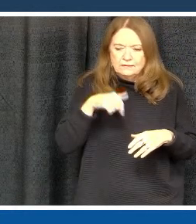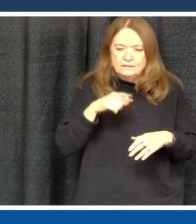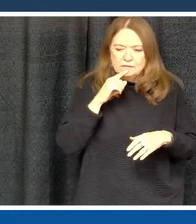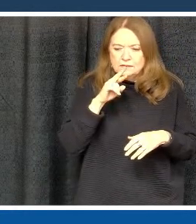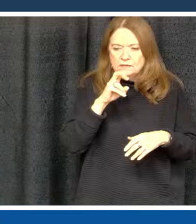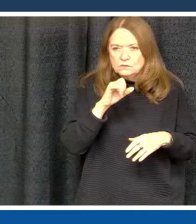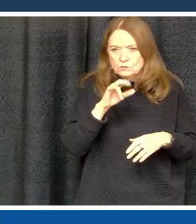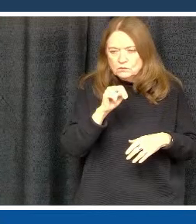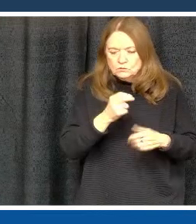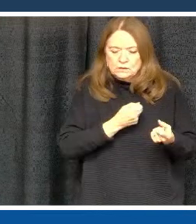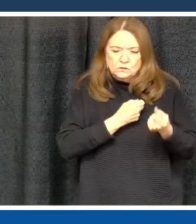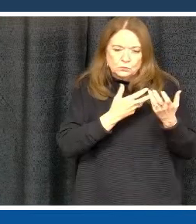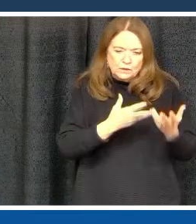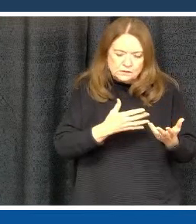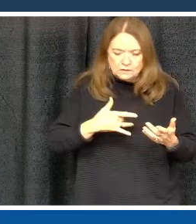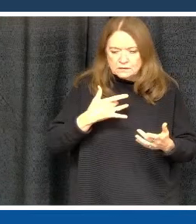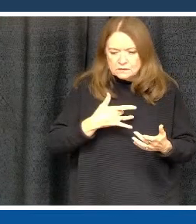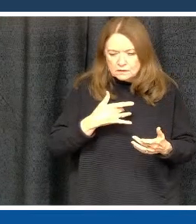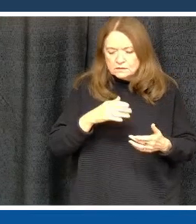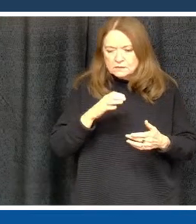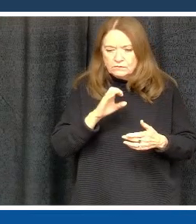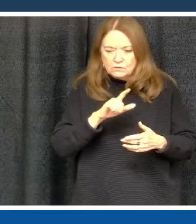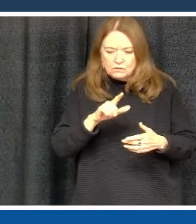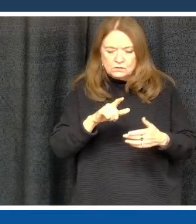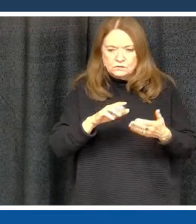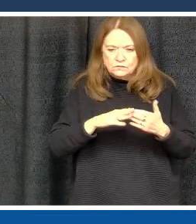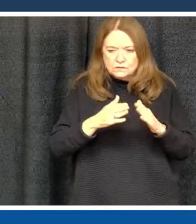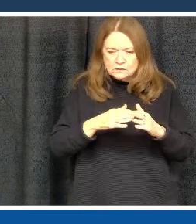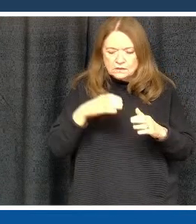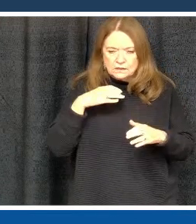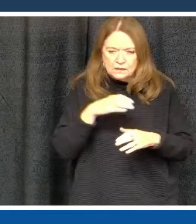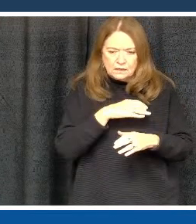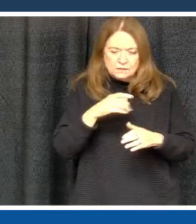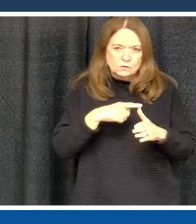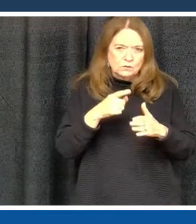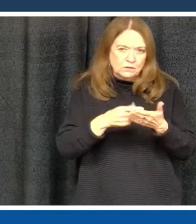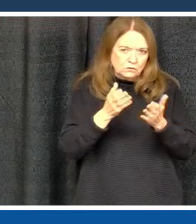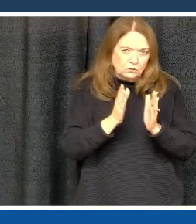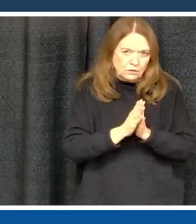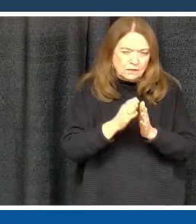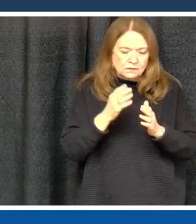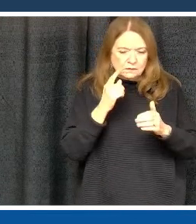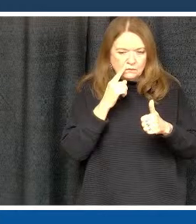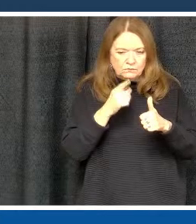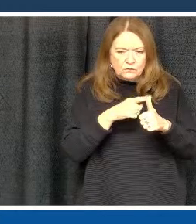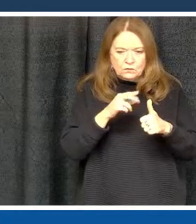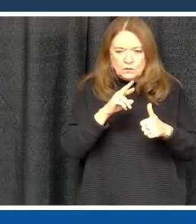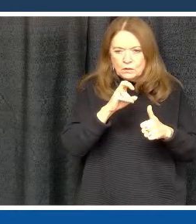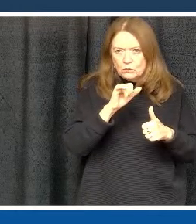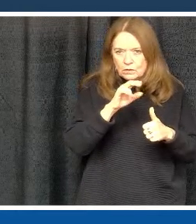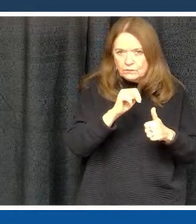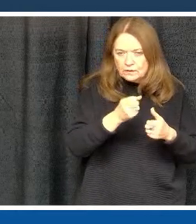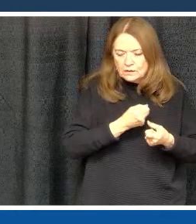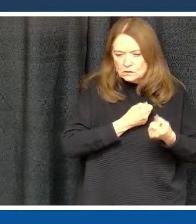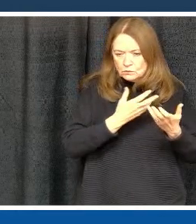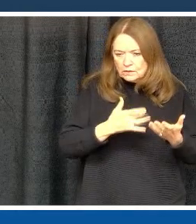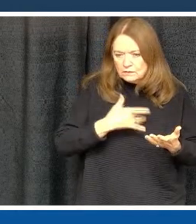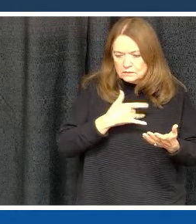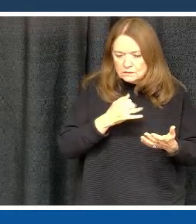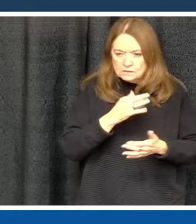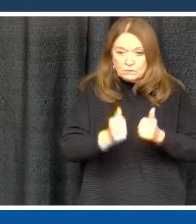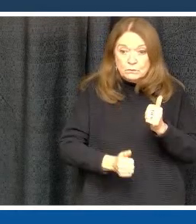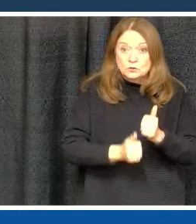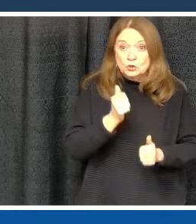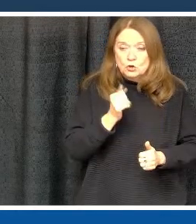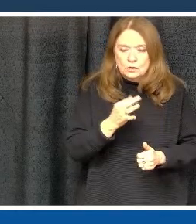resolution expressing the sense of the Clarksville City Council, well, then you're just asking for a resolution that expresses the sense of a majority